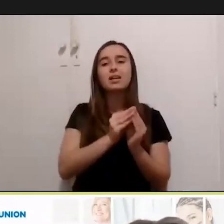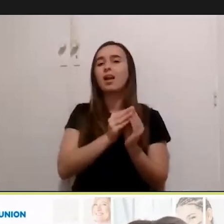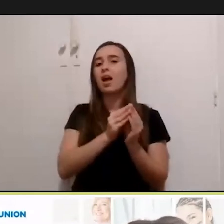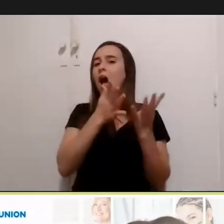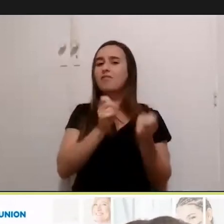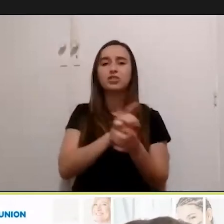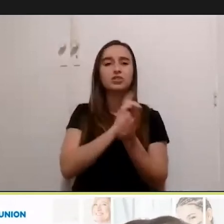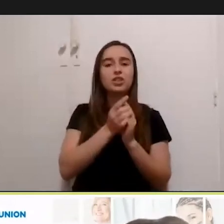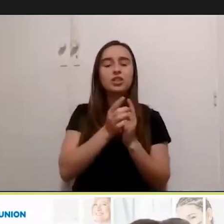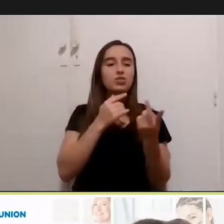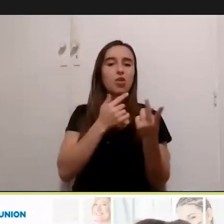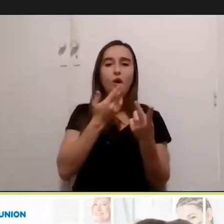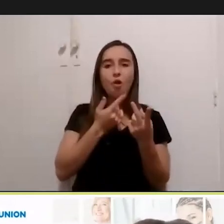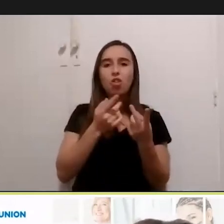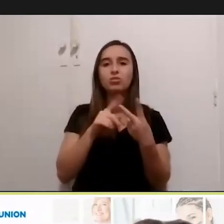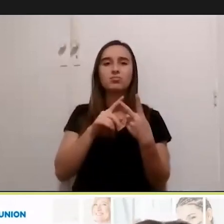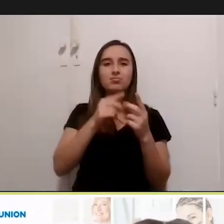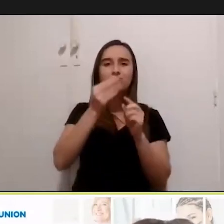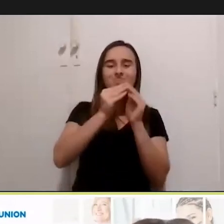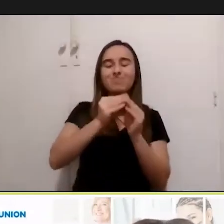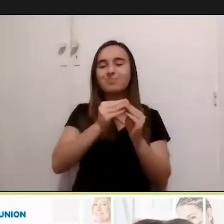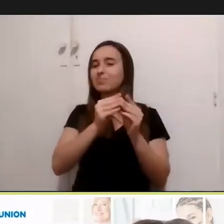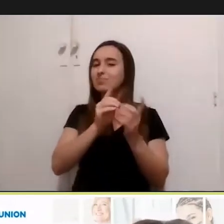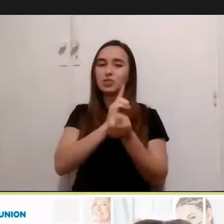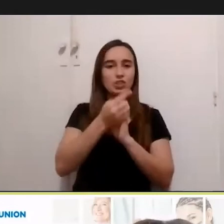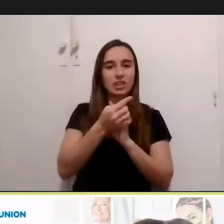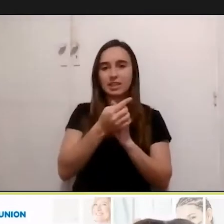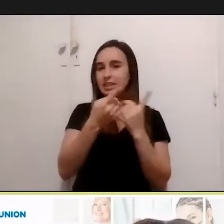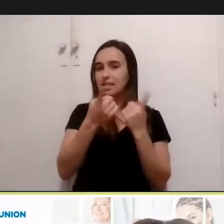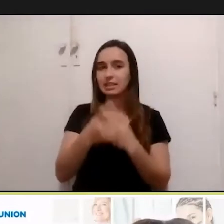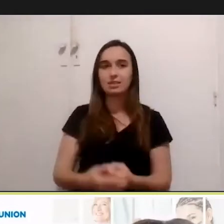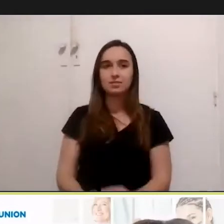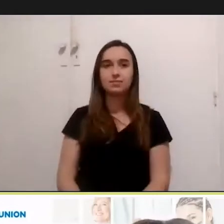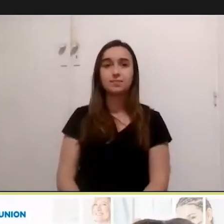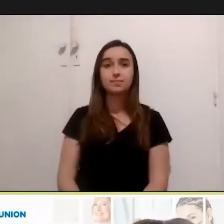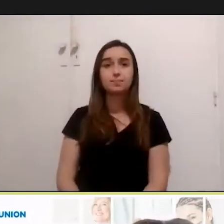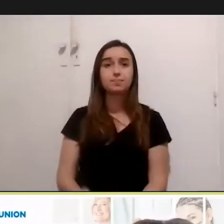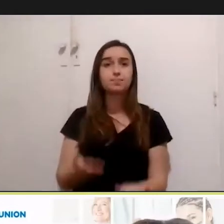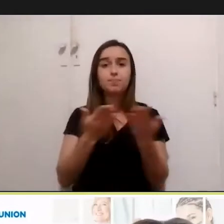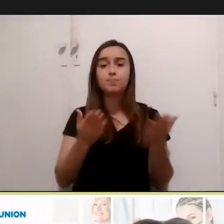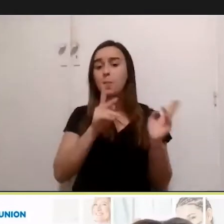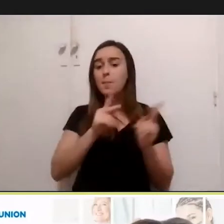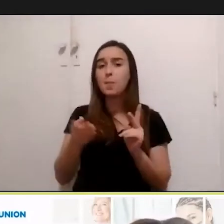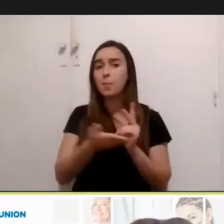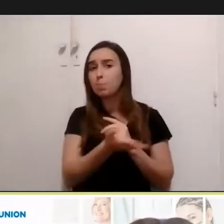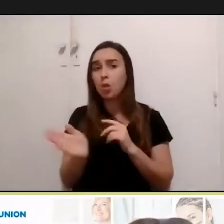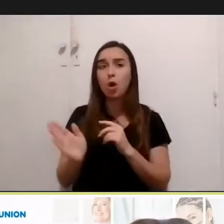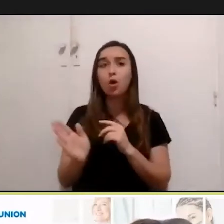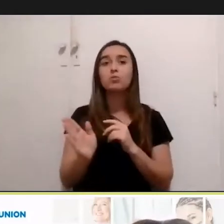braille on top of them. In general, all users find the device option highly